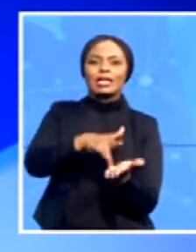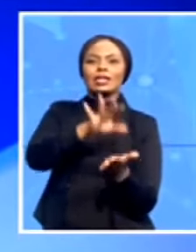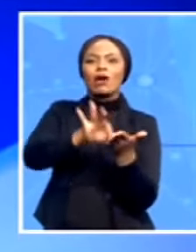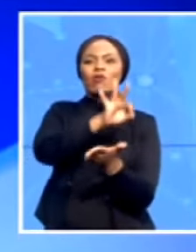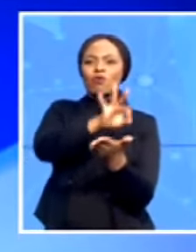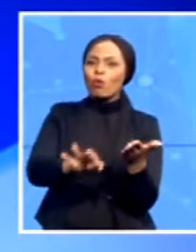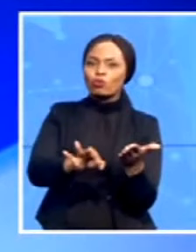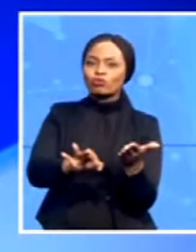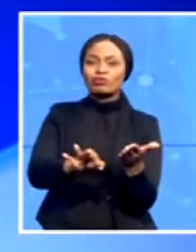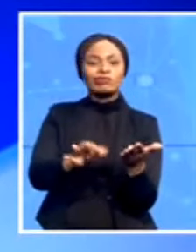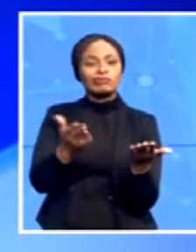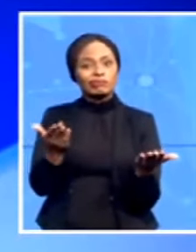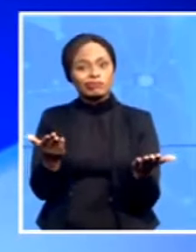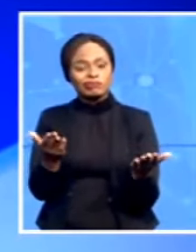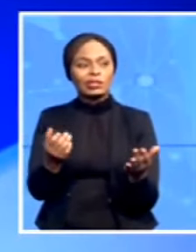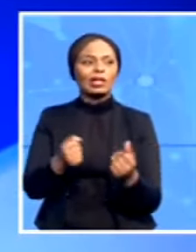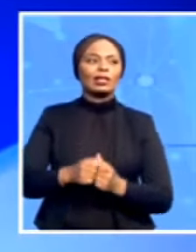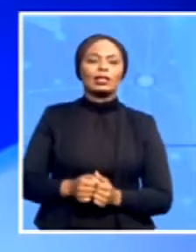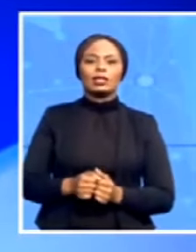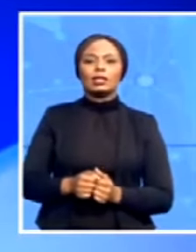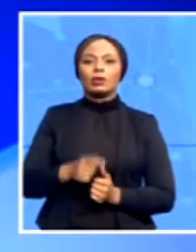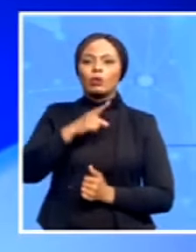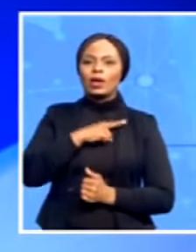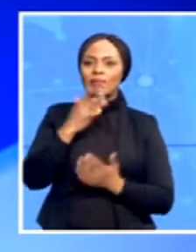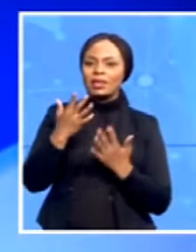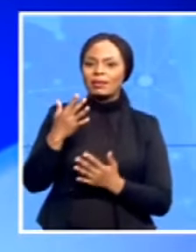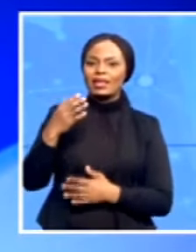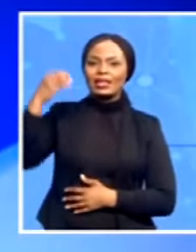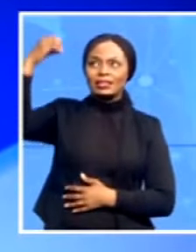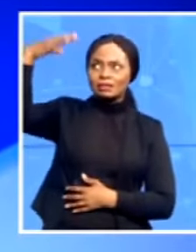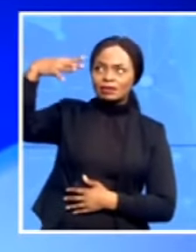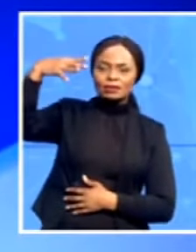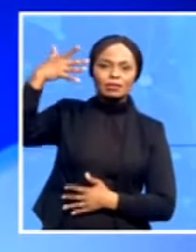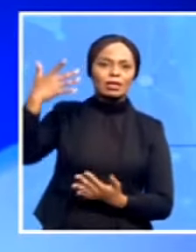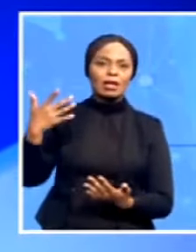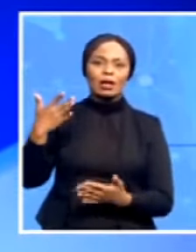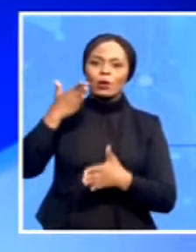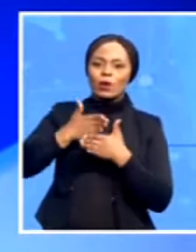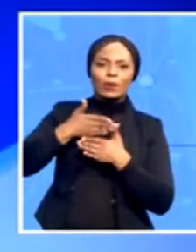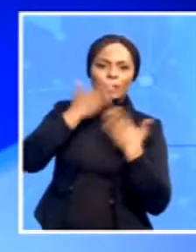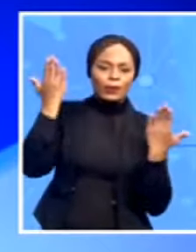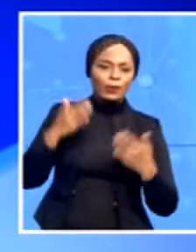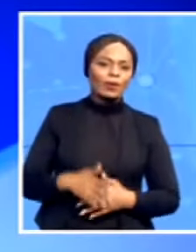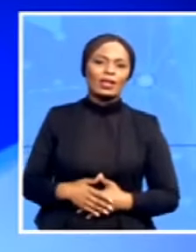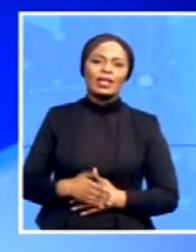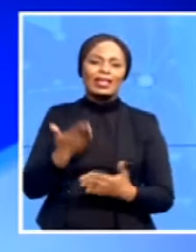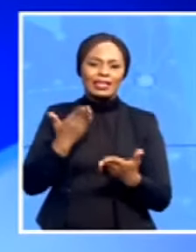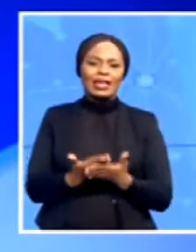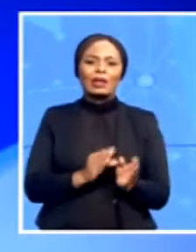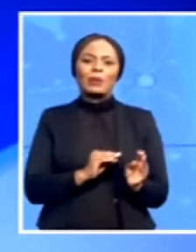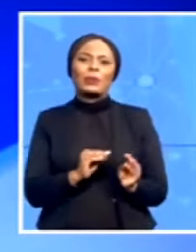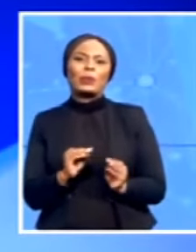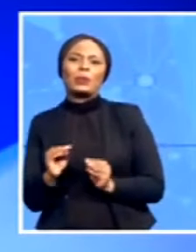traffic lights are not working, it is likely to delay people from actually reaching the voting station, particularly those who are using cars or